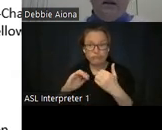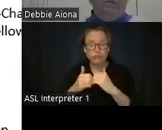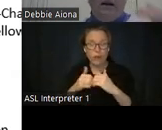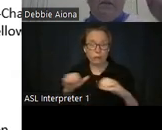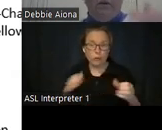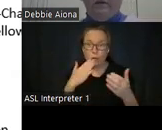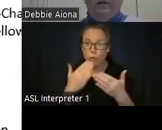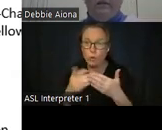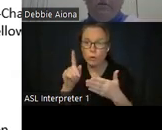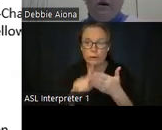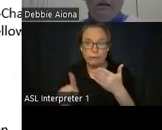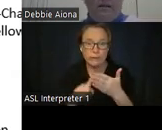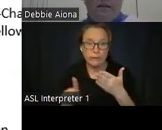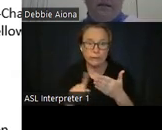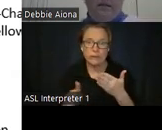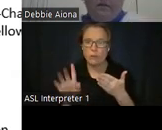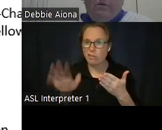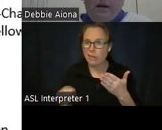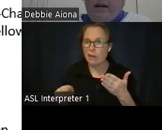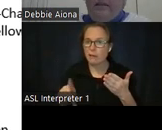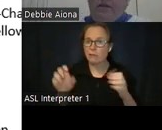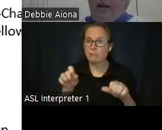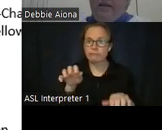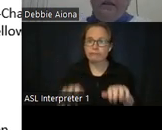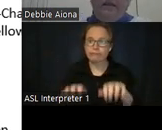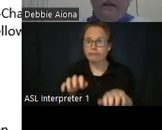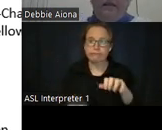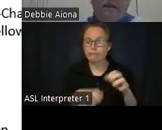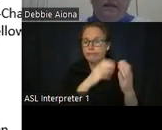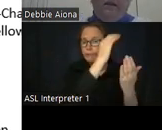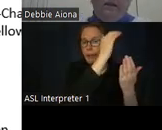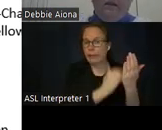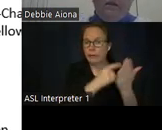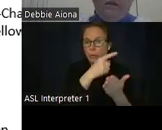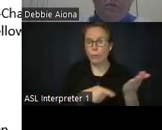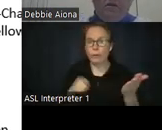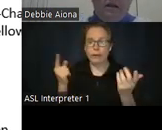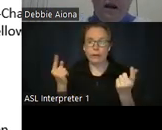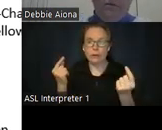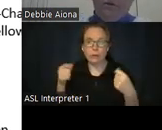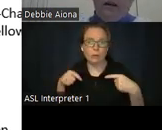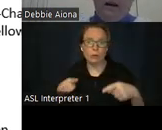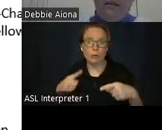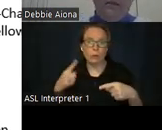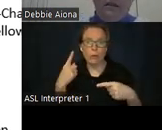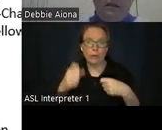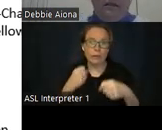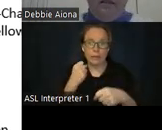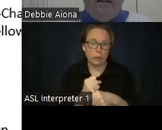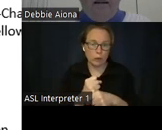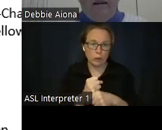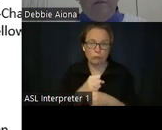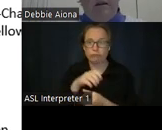would just kind of have a whole list of what kinds of things they did in a year, because this is just supposed to capture the